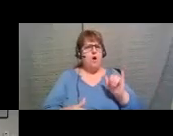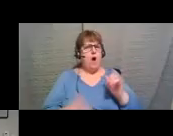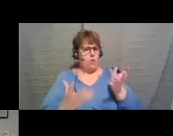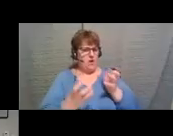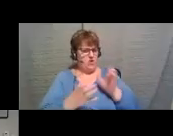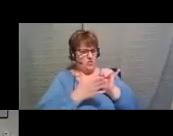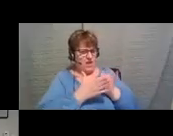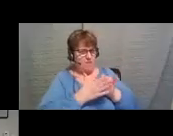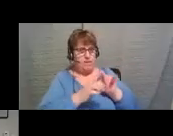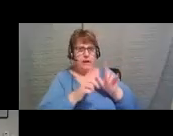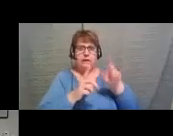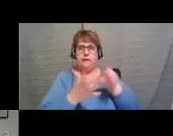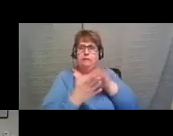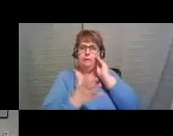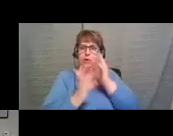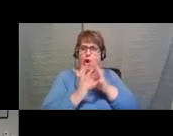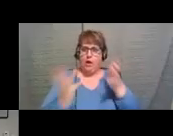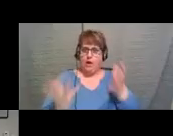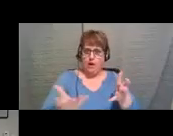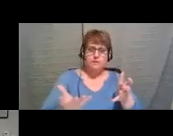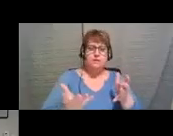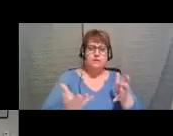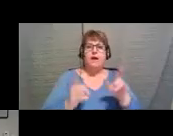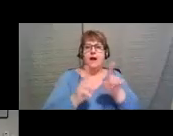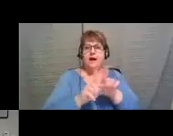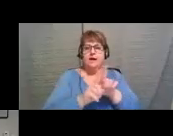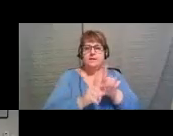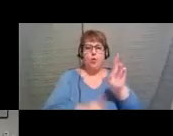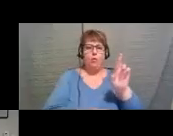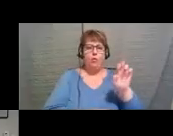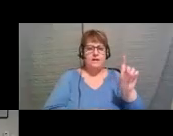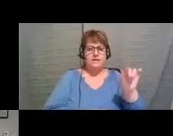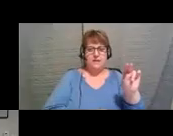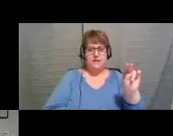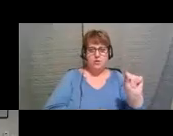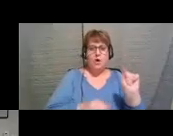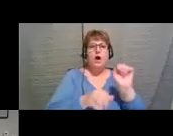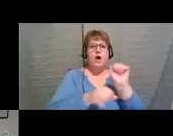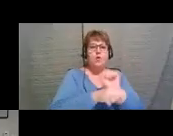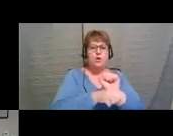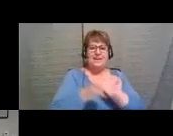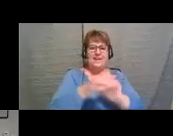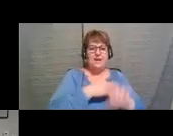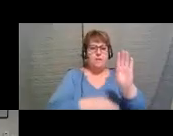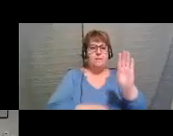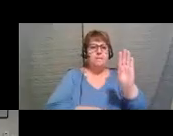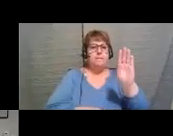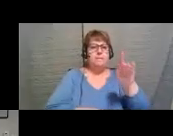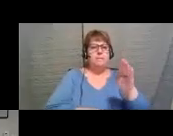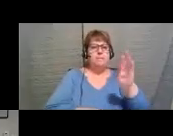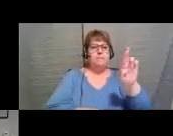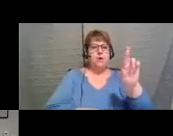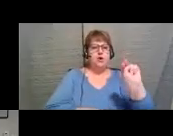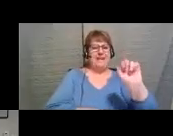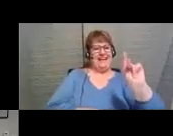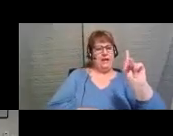a lot to learn. And so as a resident physician, I worked in Burkina Faso, West Africa, for a couple of months. Now,